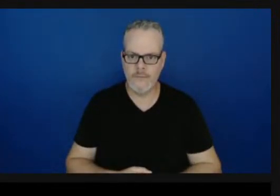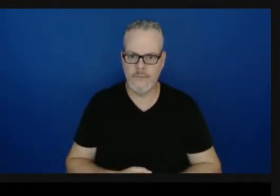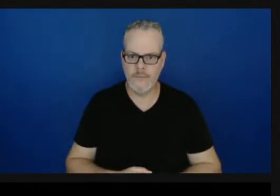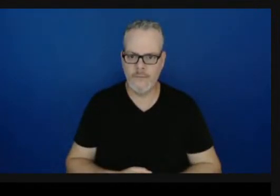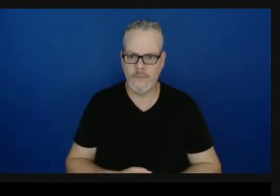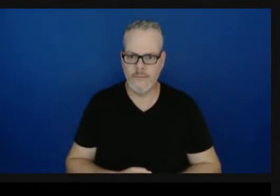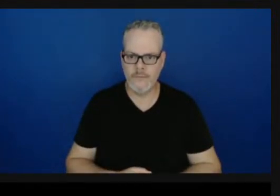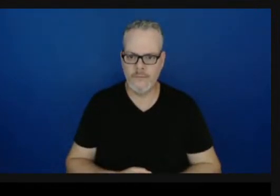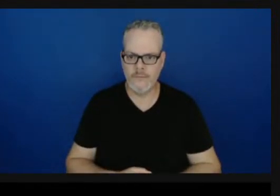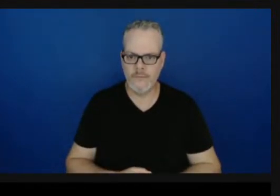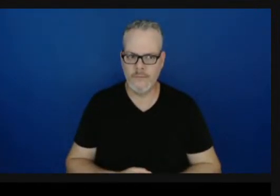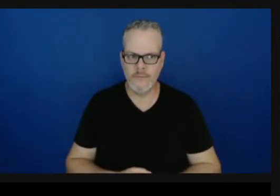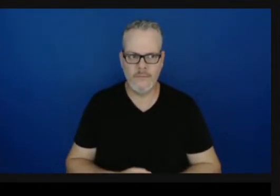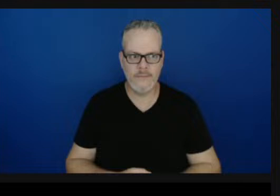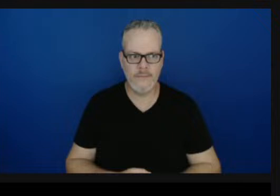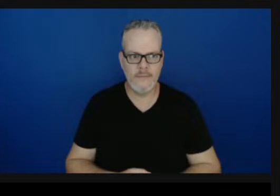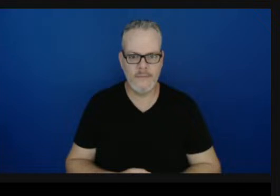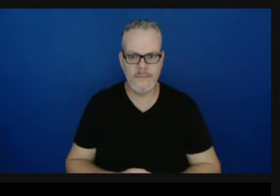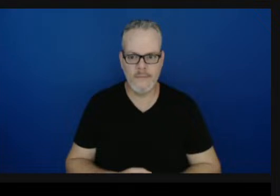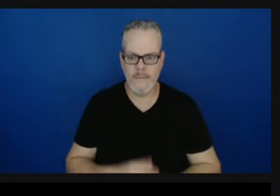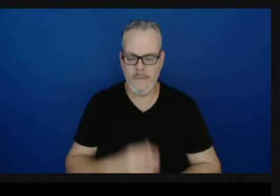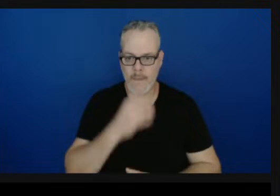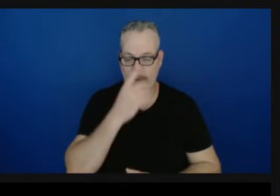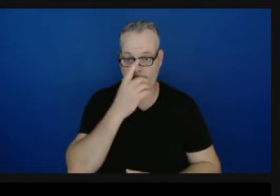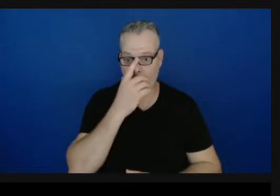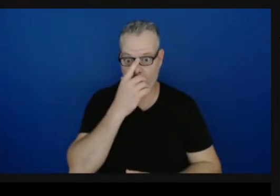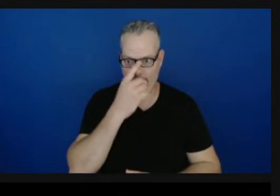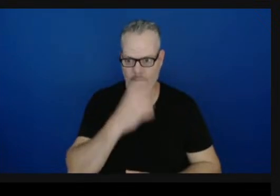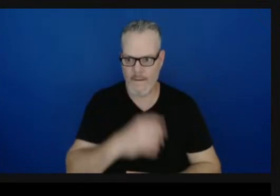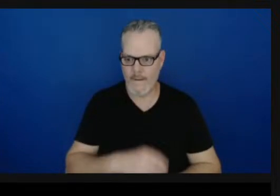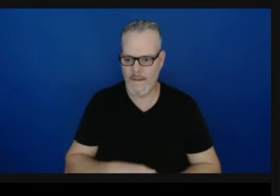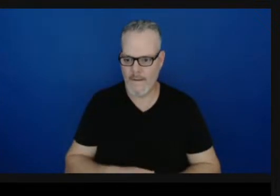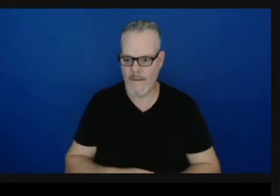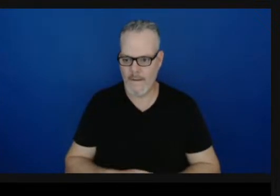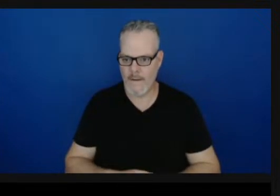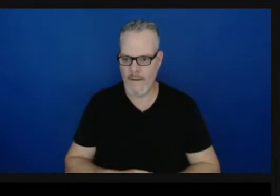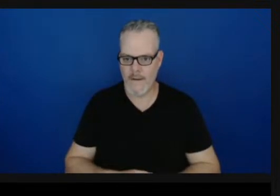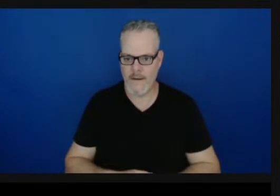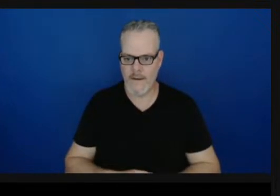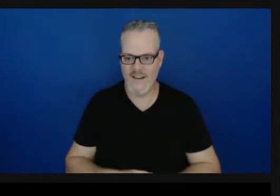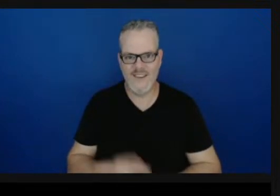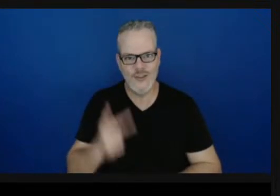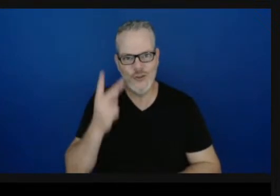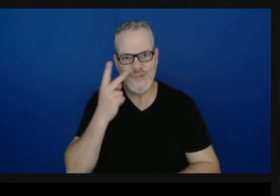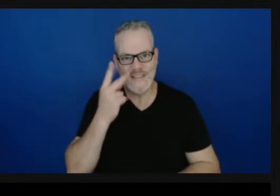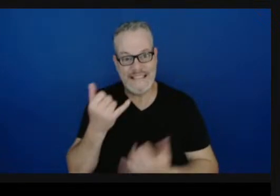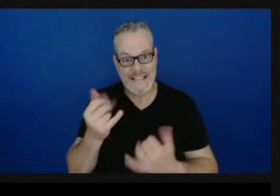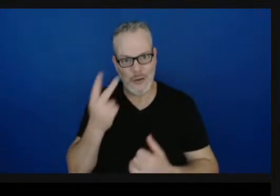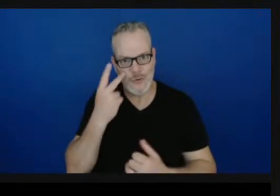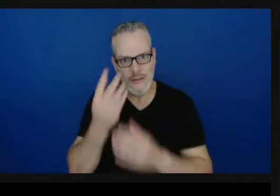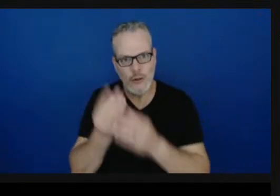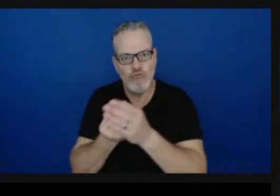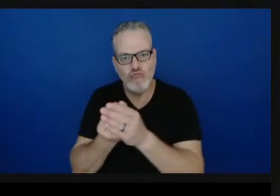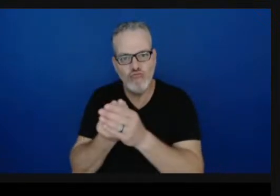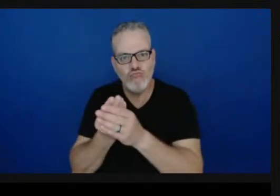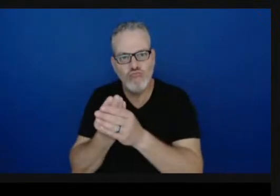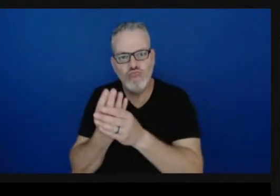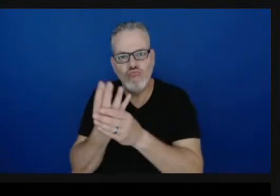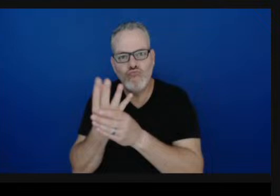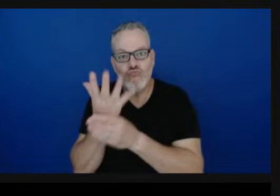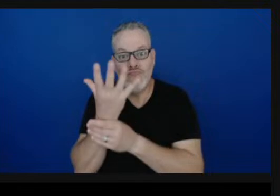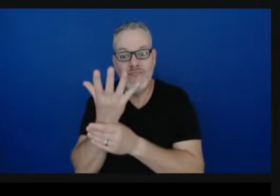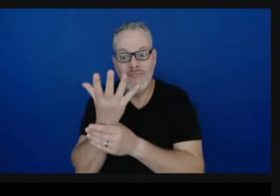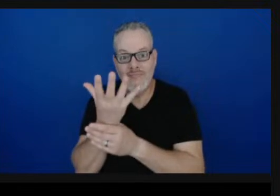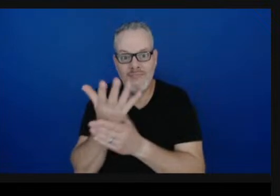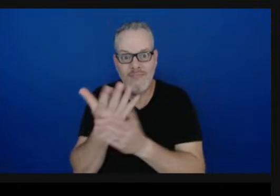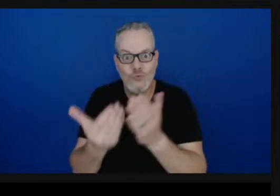A little bit further back view of that. Some brush growing in the foreground. That's where that little bit of smoke is coming from, is this vegetation